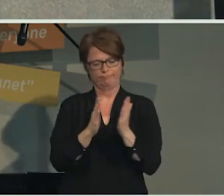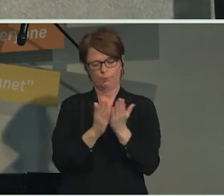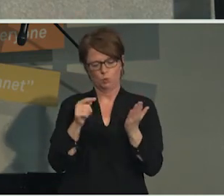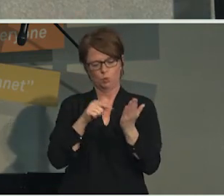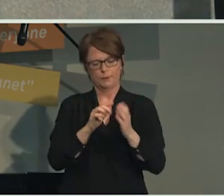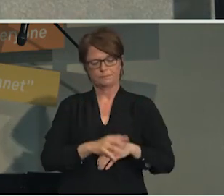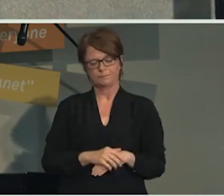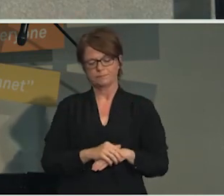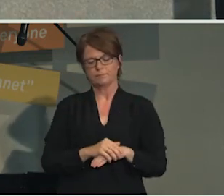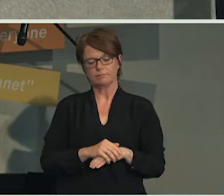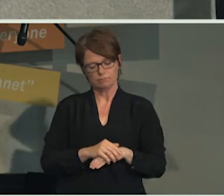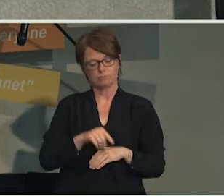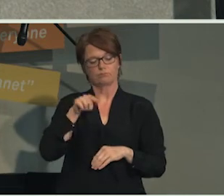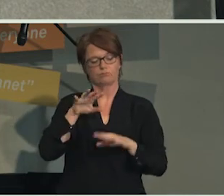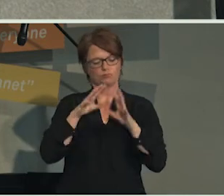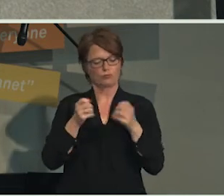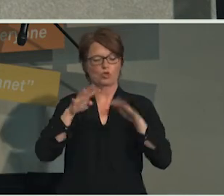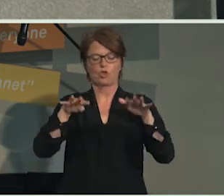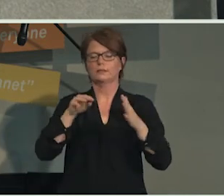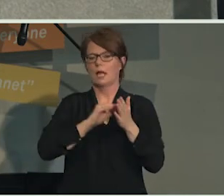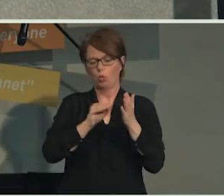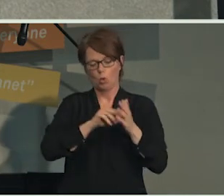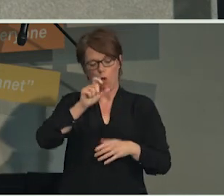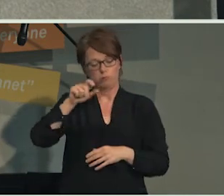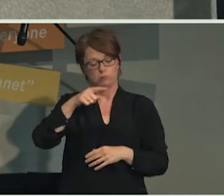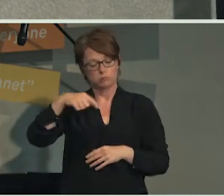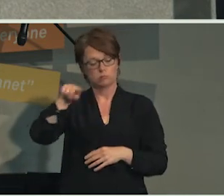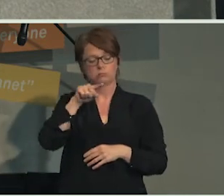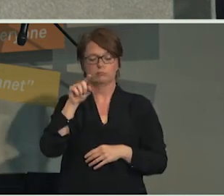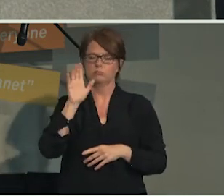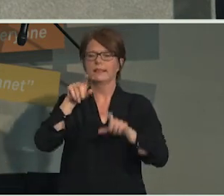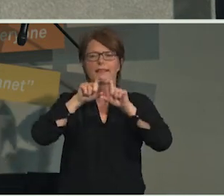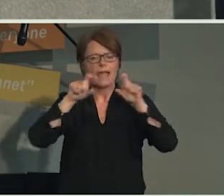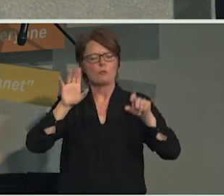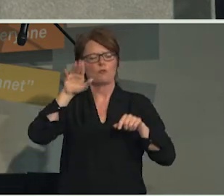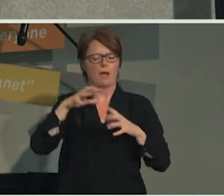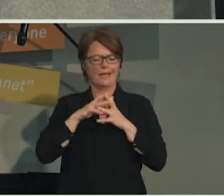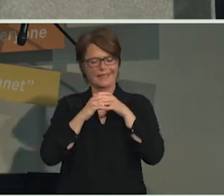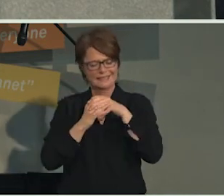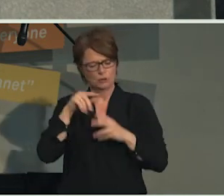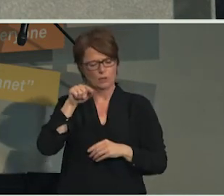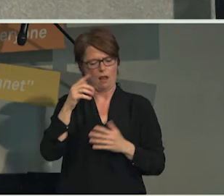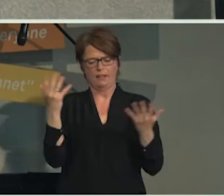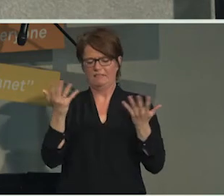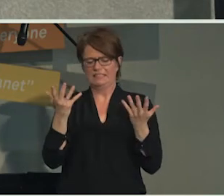prepared one edition for every one of you. It's waiting for you outside when you're going down